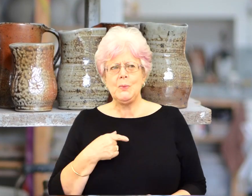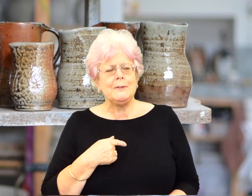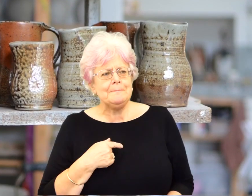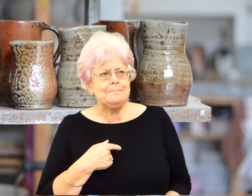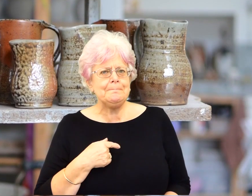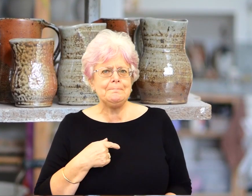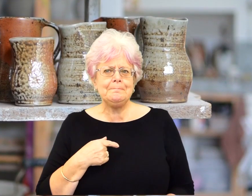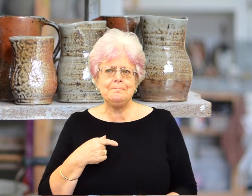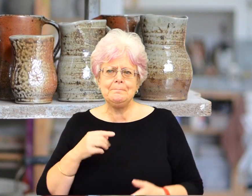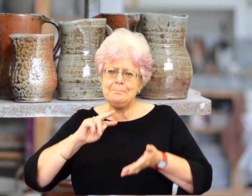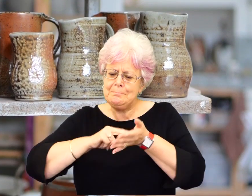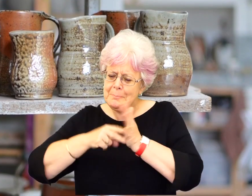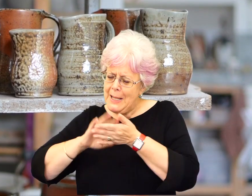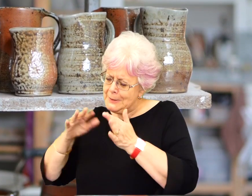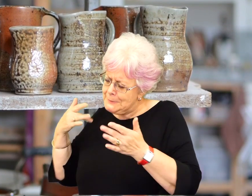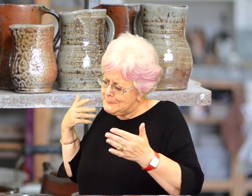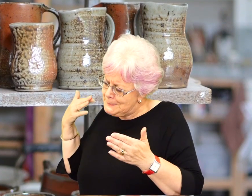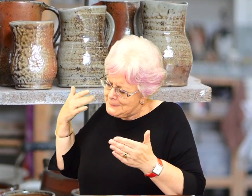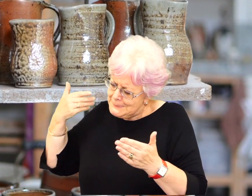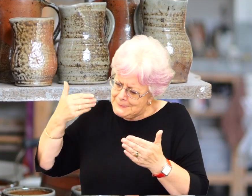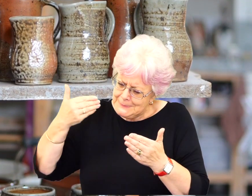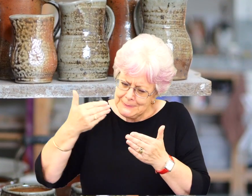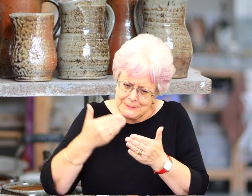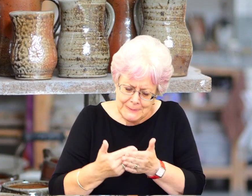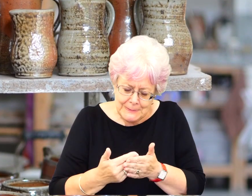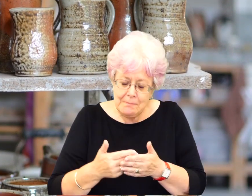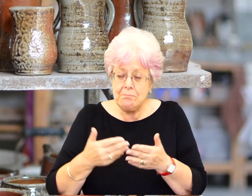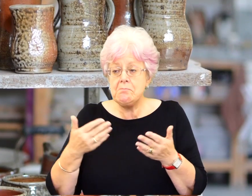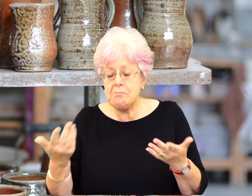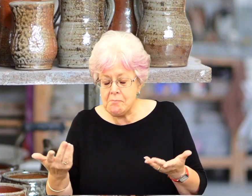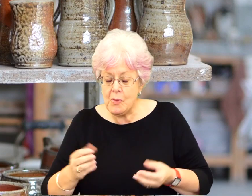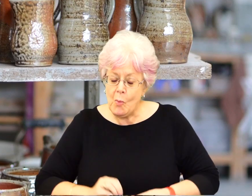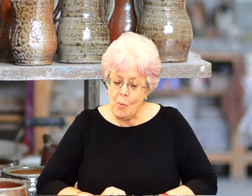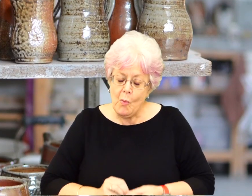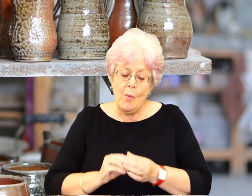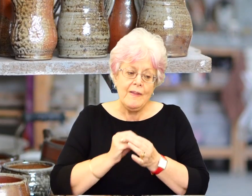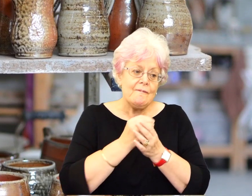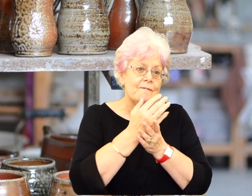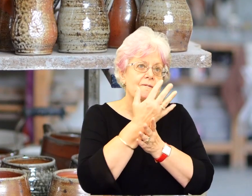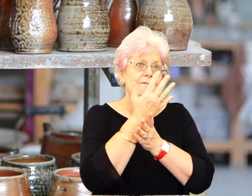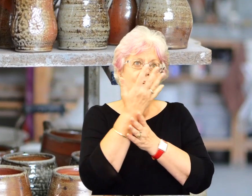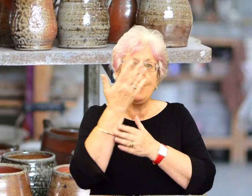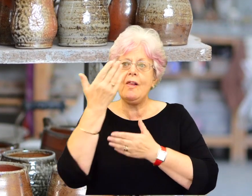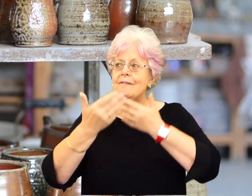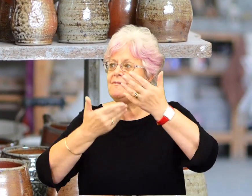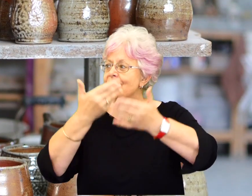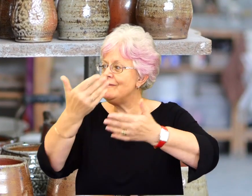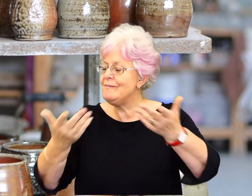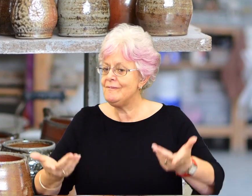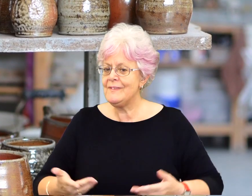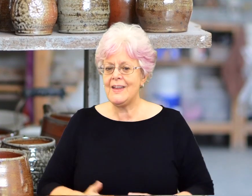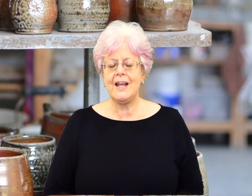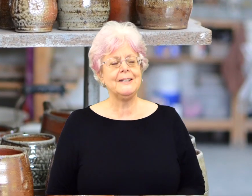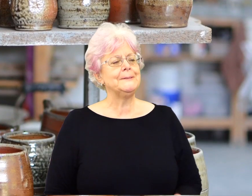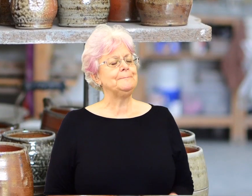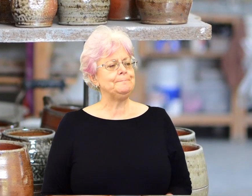been long in the planning or that has evolved and grown organically over the years? Yeah, I would say